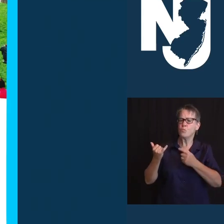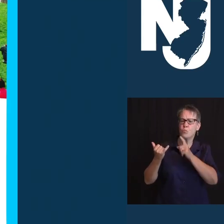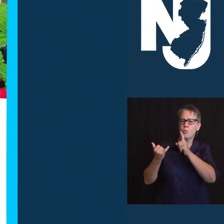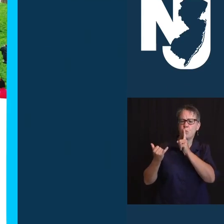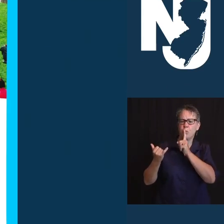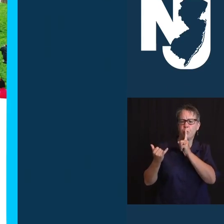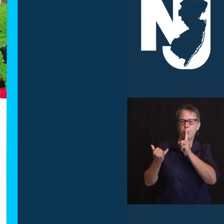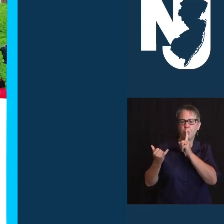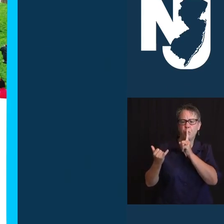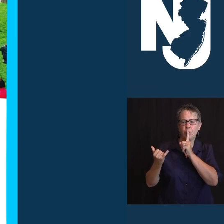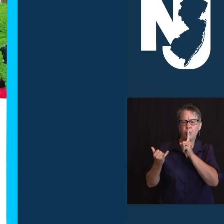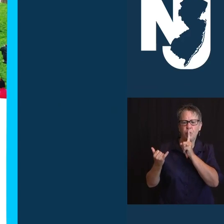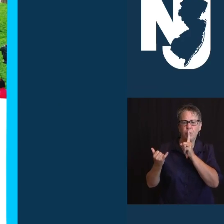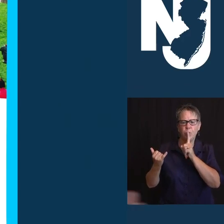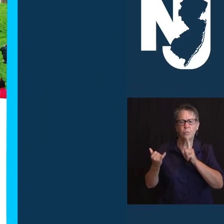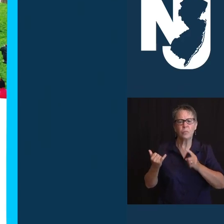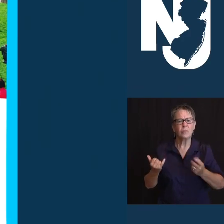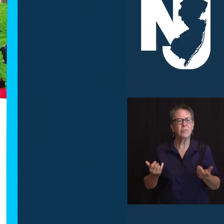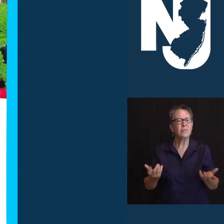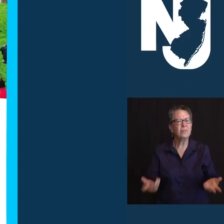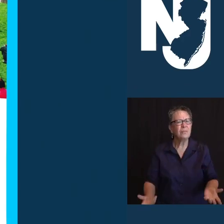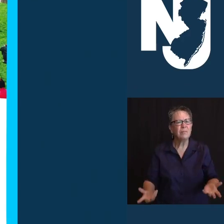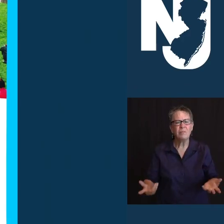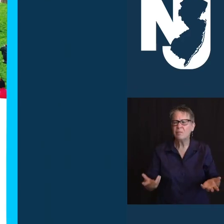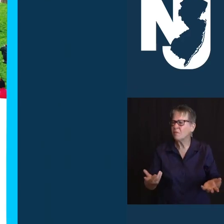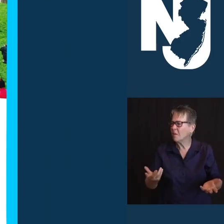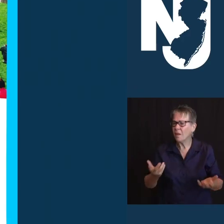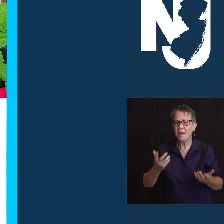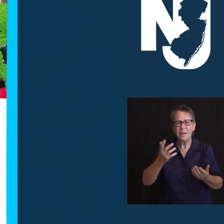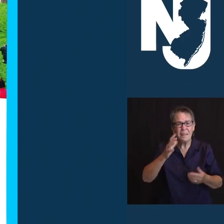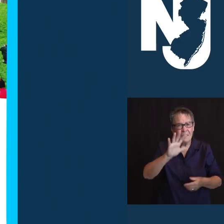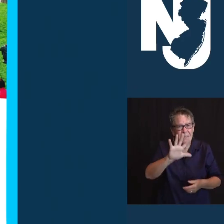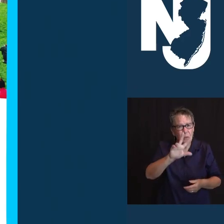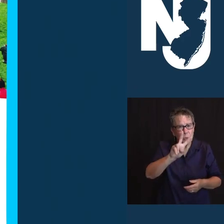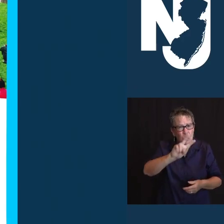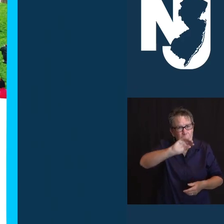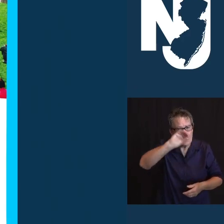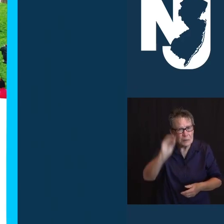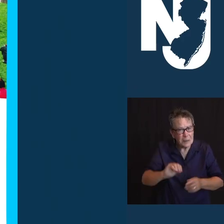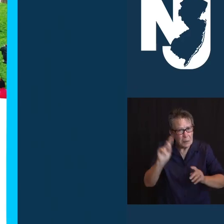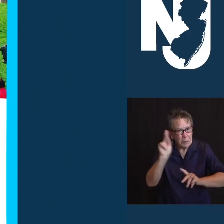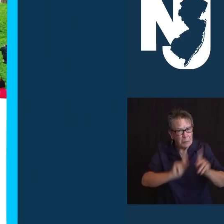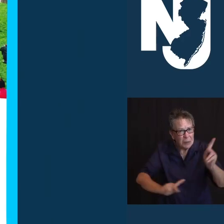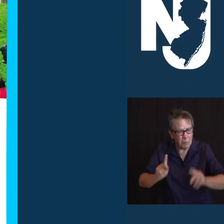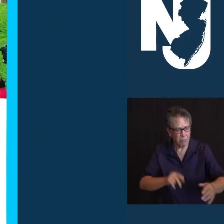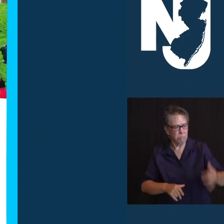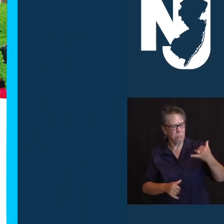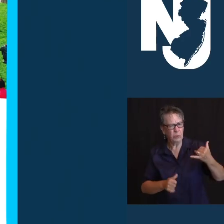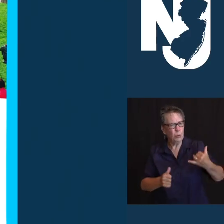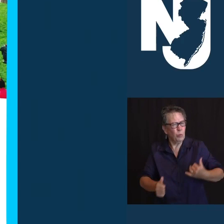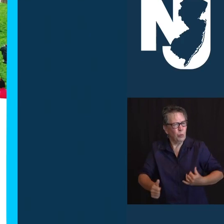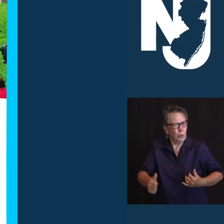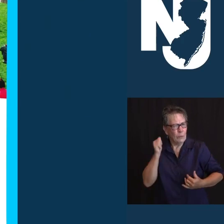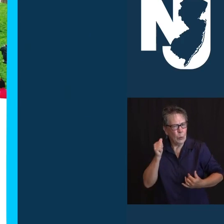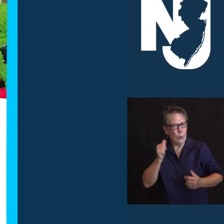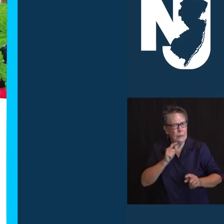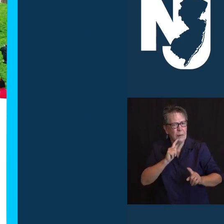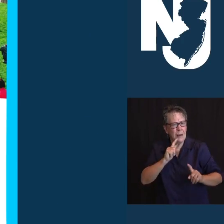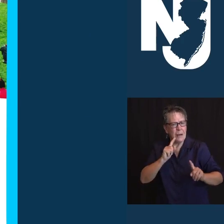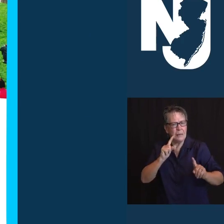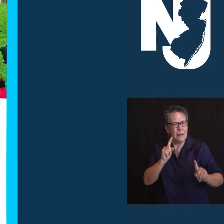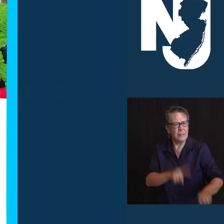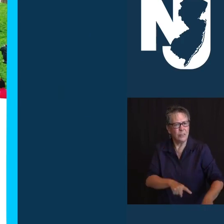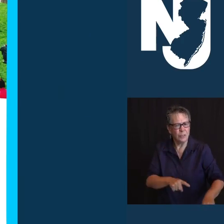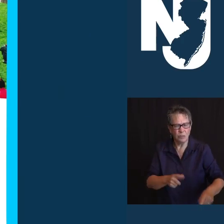And the number of people not picking up the call is 19%. It is essential that residents join